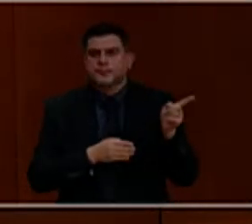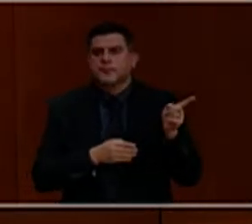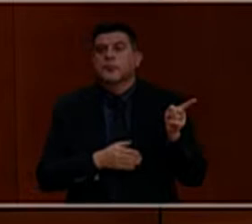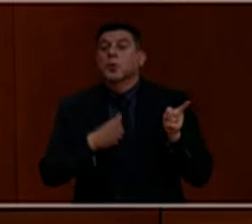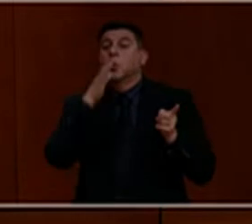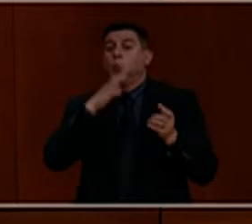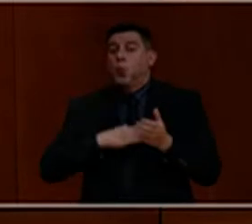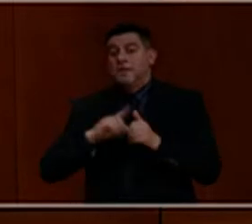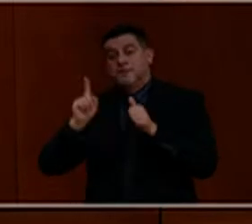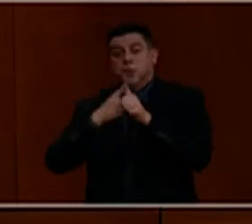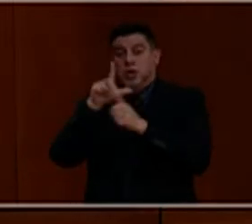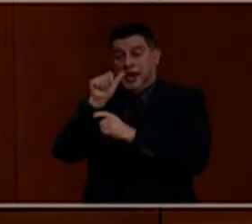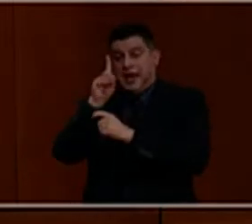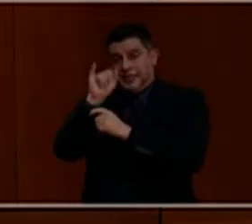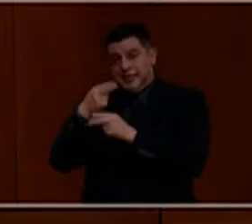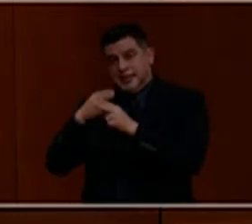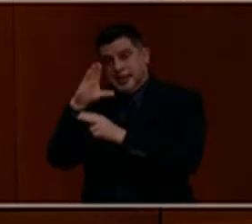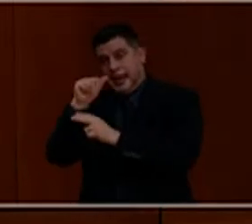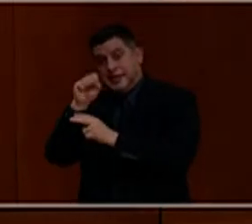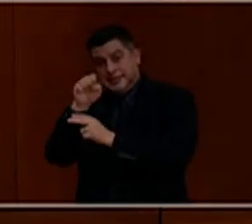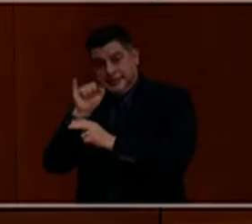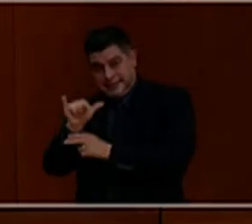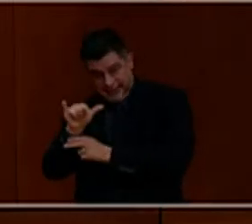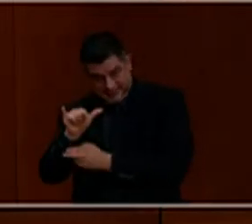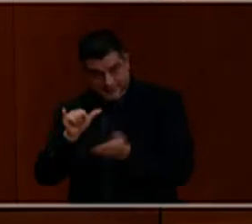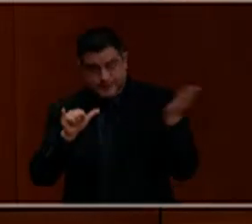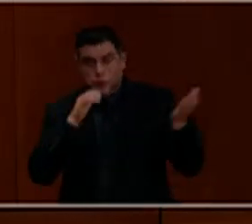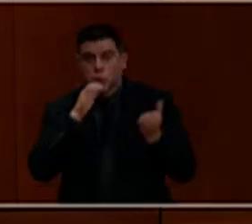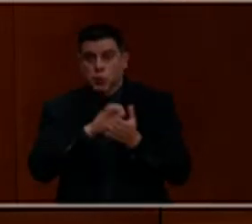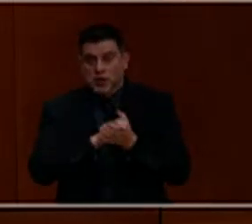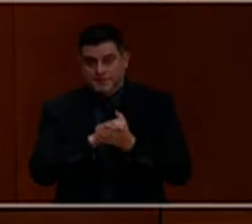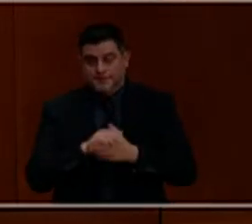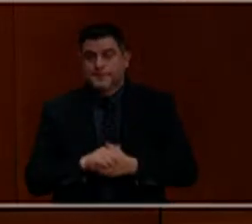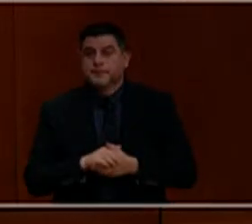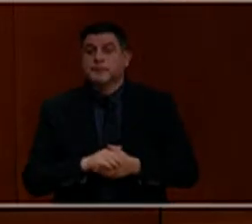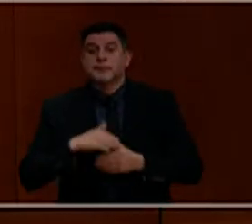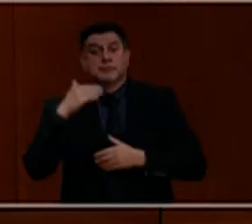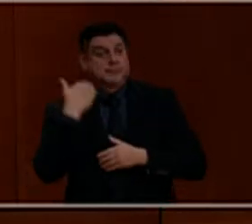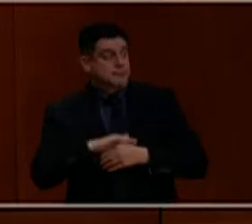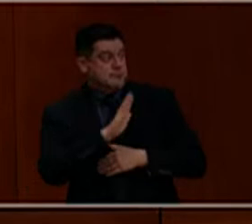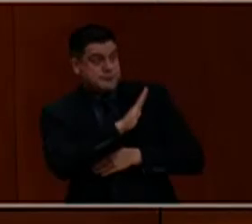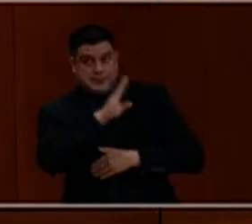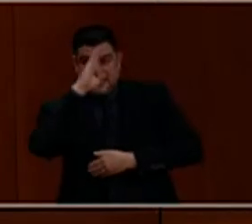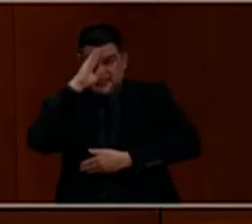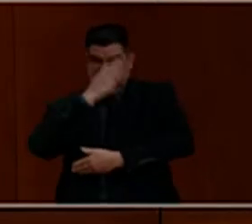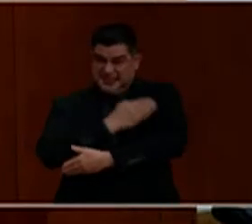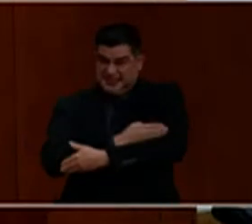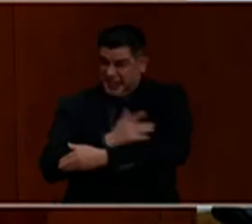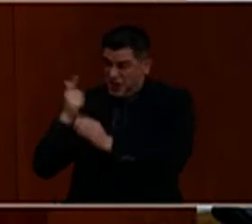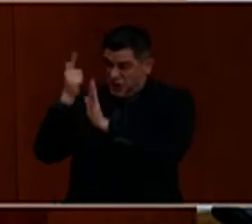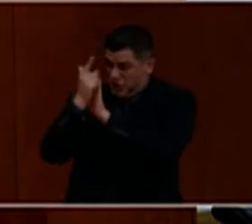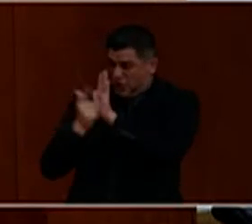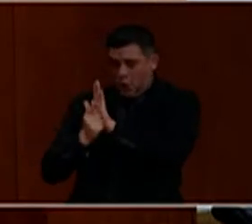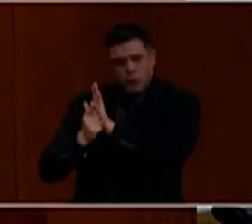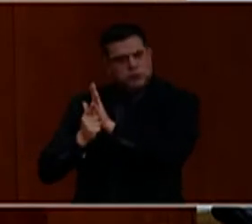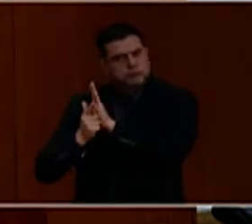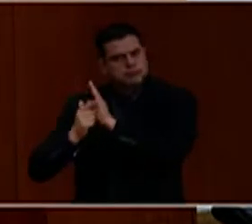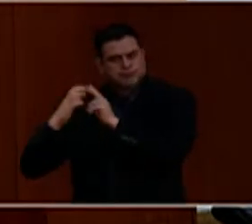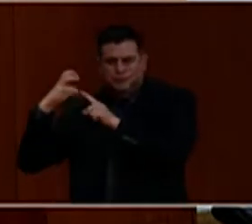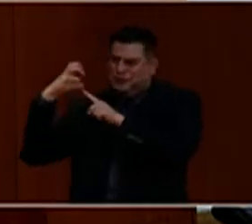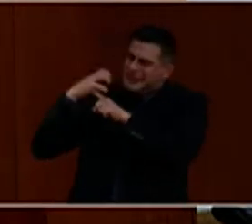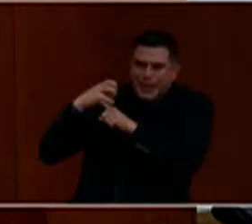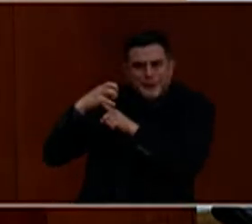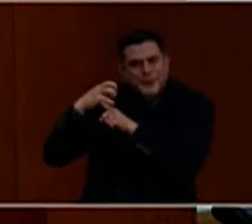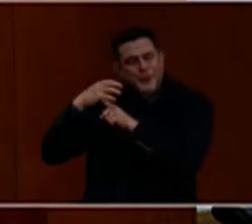gold standard for a son-in-law, so I don't think you can top that, but I think your story is phenomenal in the sense that your family all